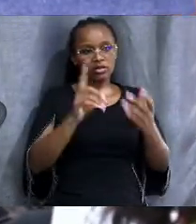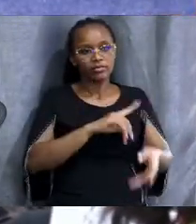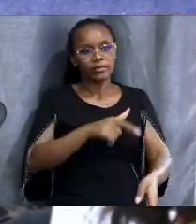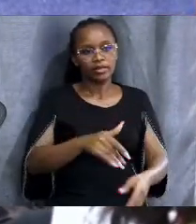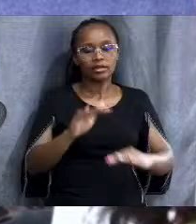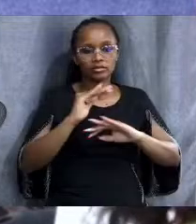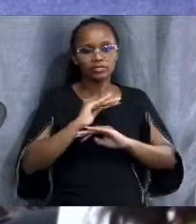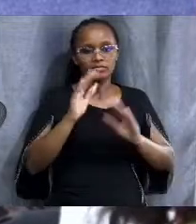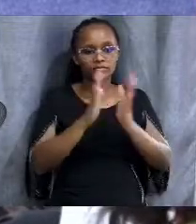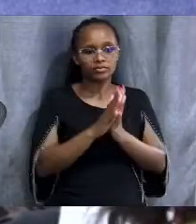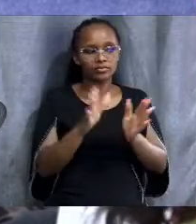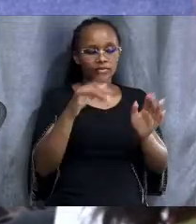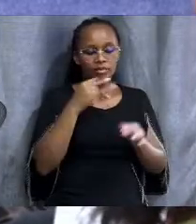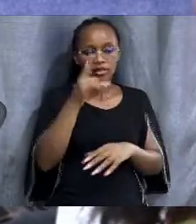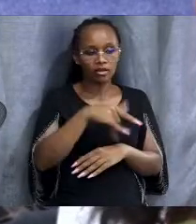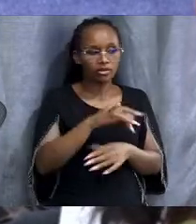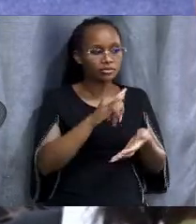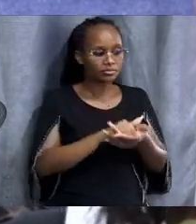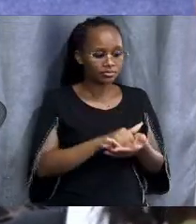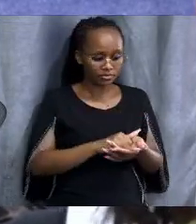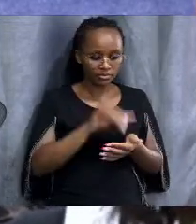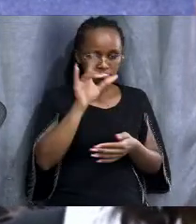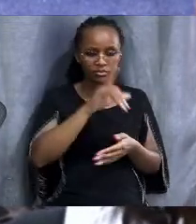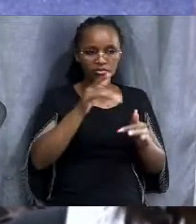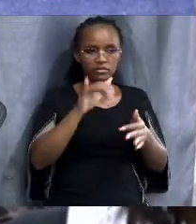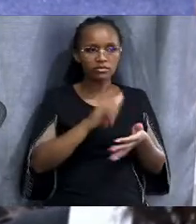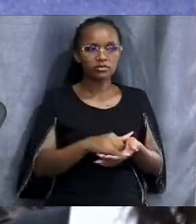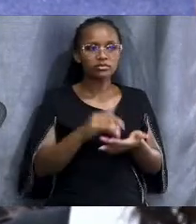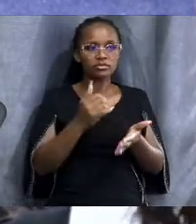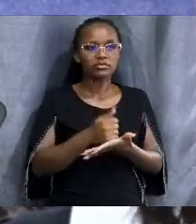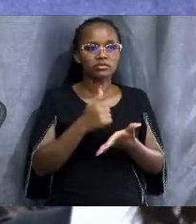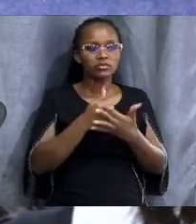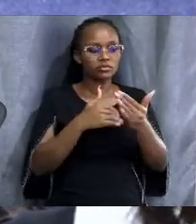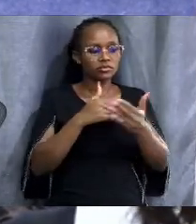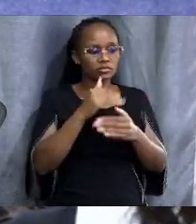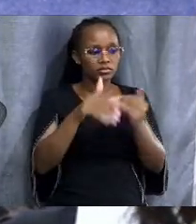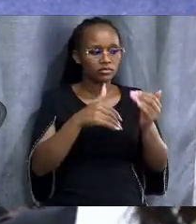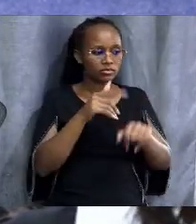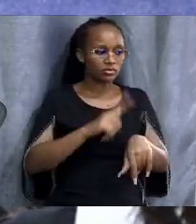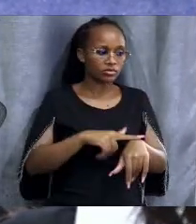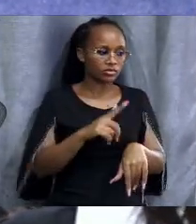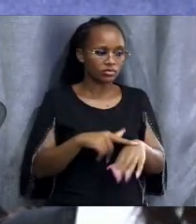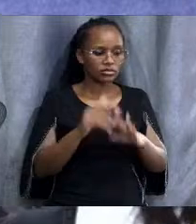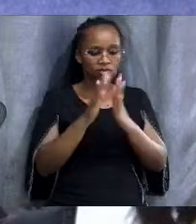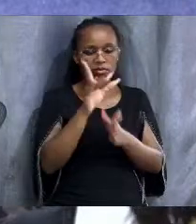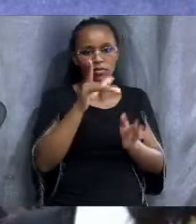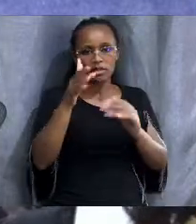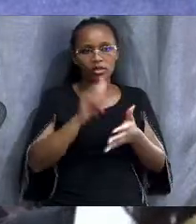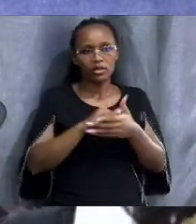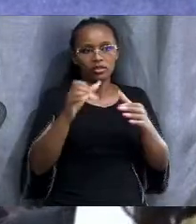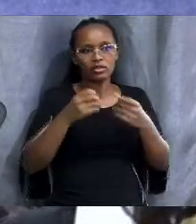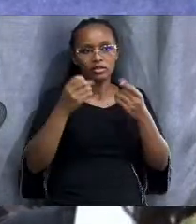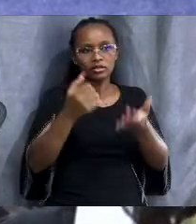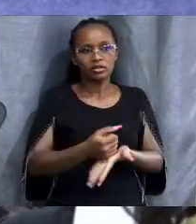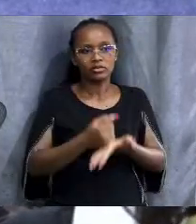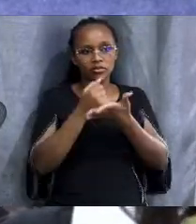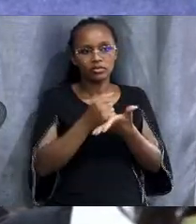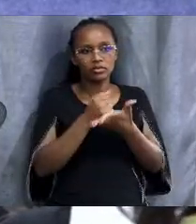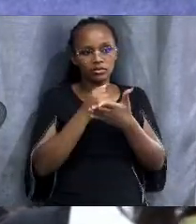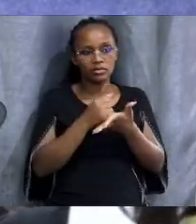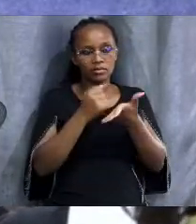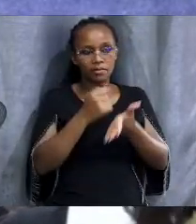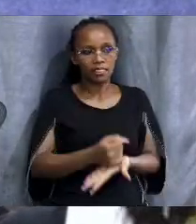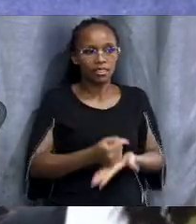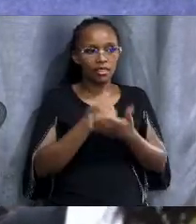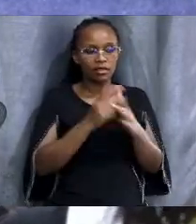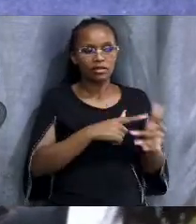grace yaku. Na todu watuera atiwenewe oteithio wa hakuhe mahida mothe. Tua hoya riwo mahe oteithio. Oteithio